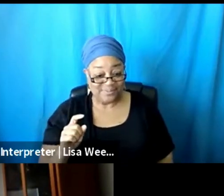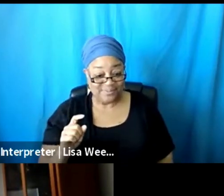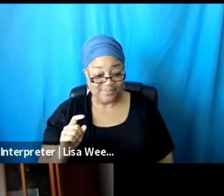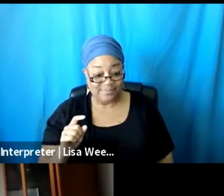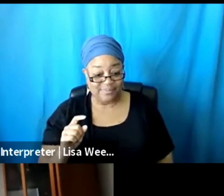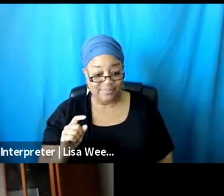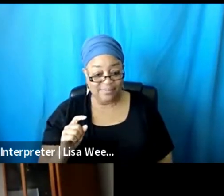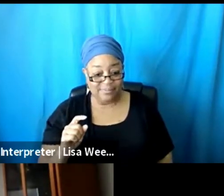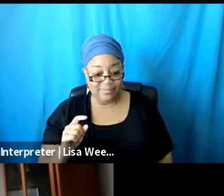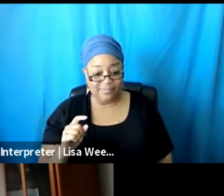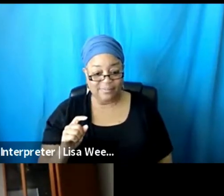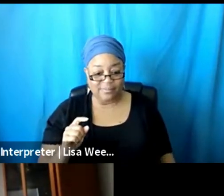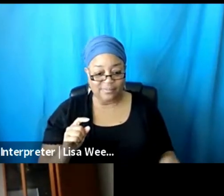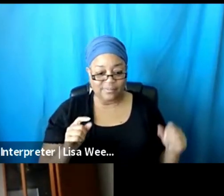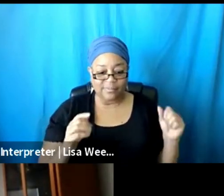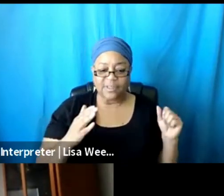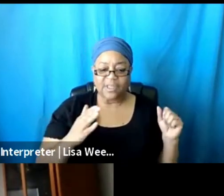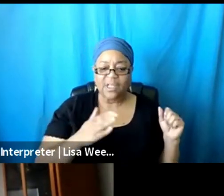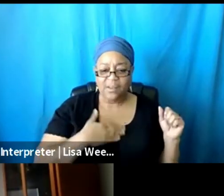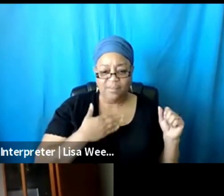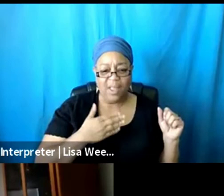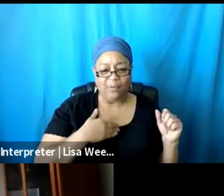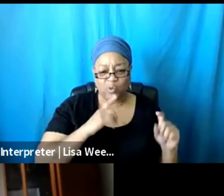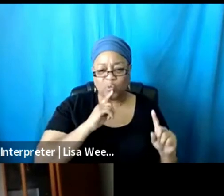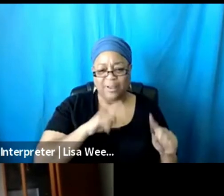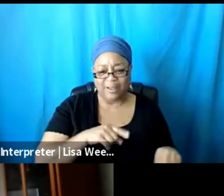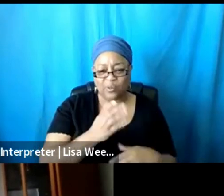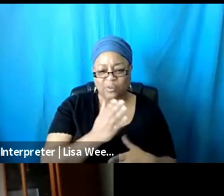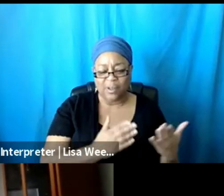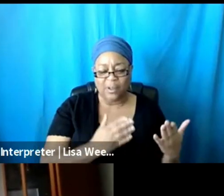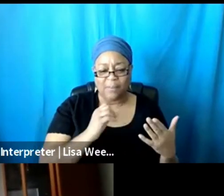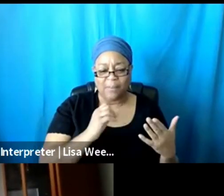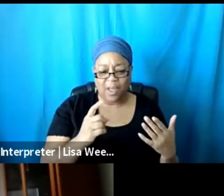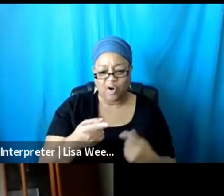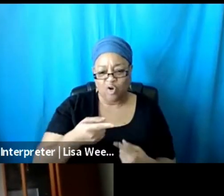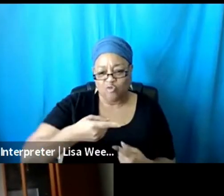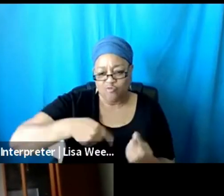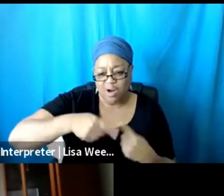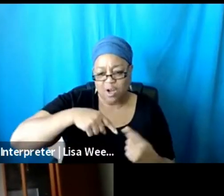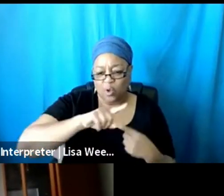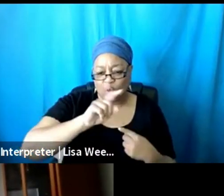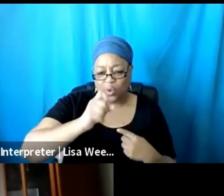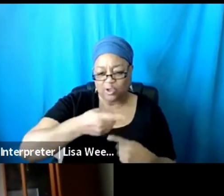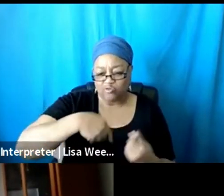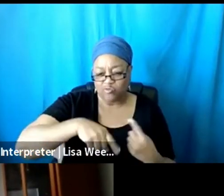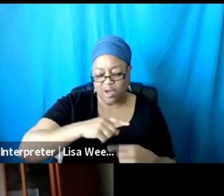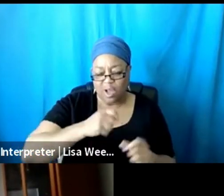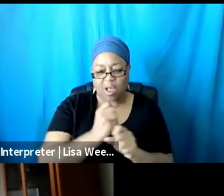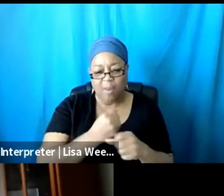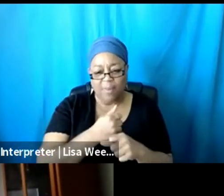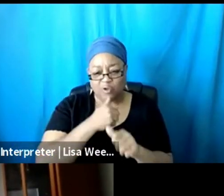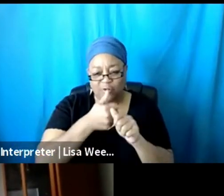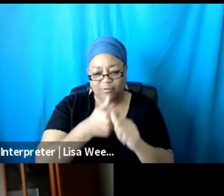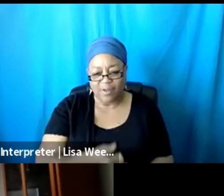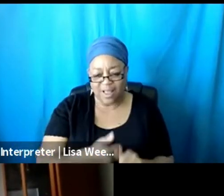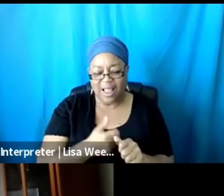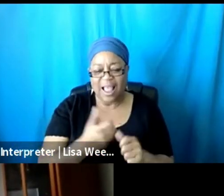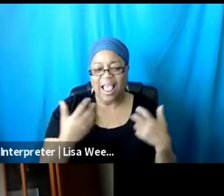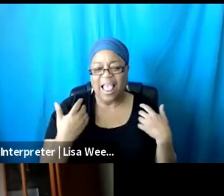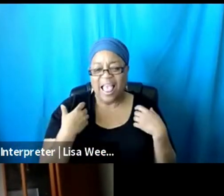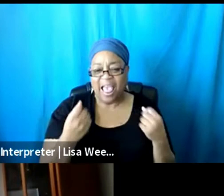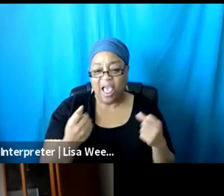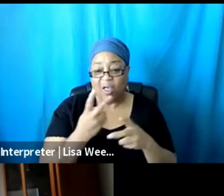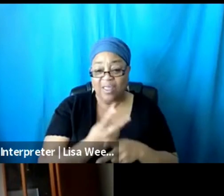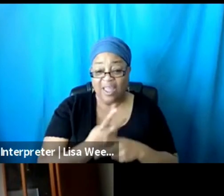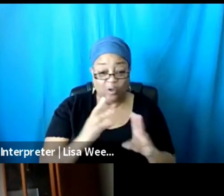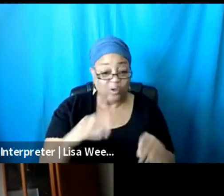I'm happy to take part of it, but the question was around, I just want to make sure I'm following it, healthcare delivery for homeless